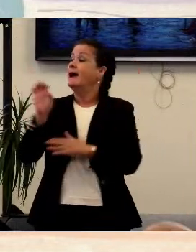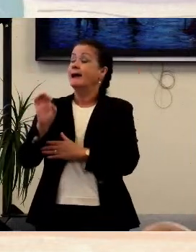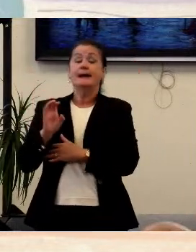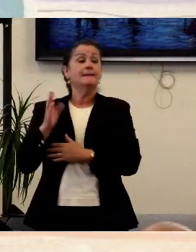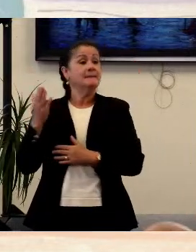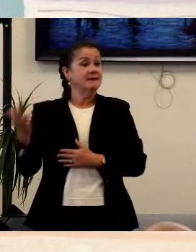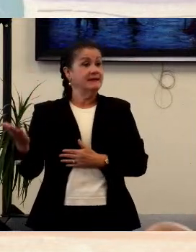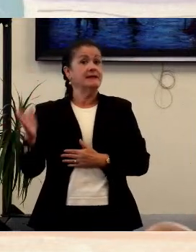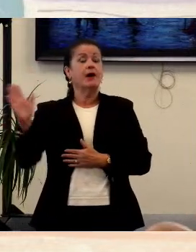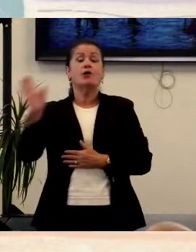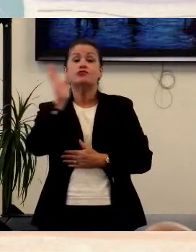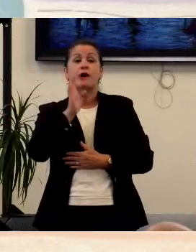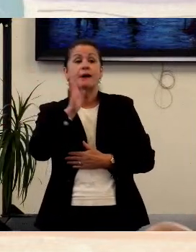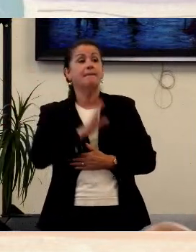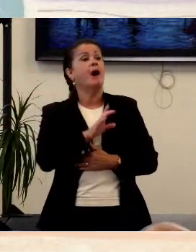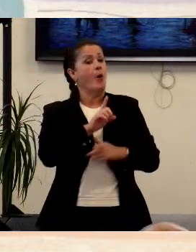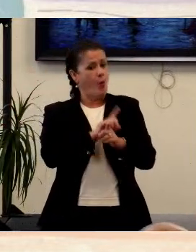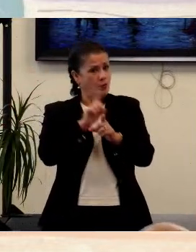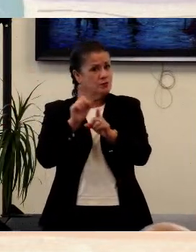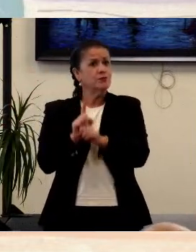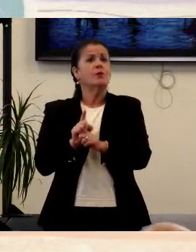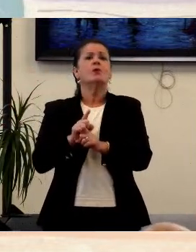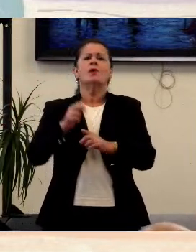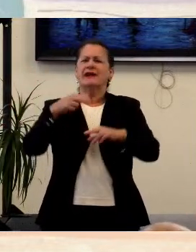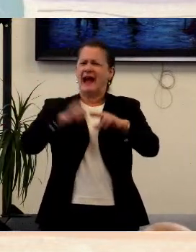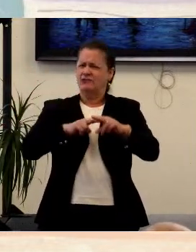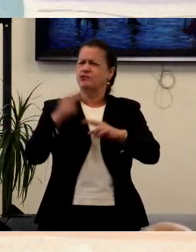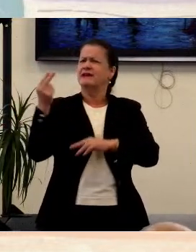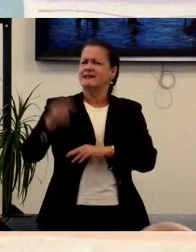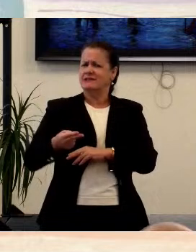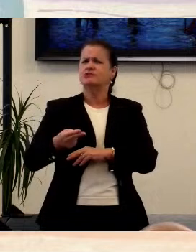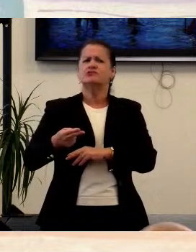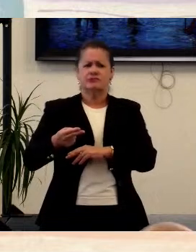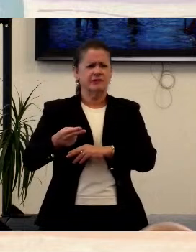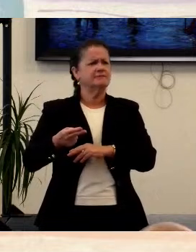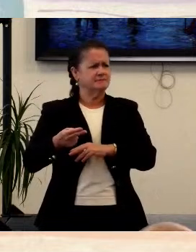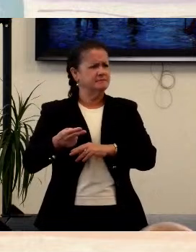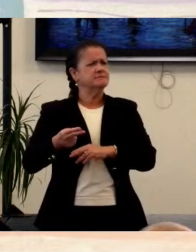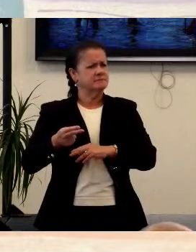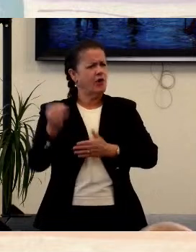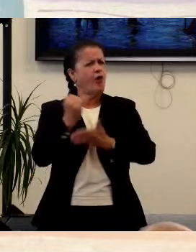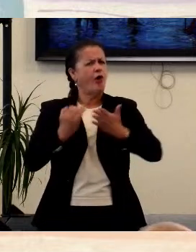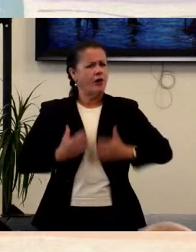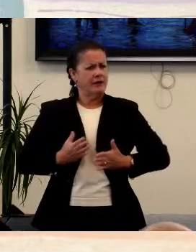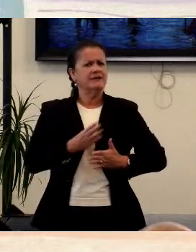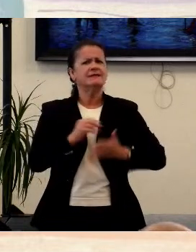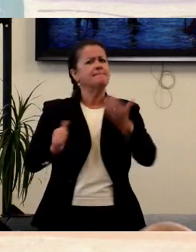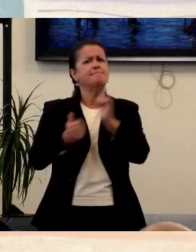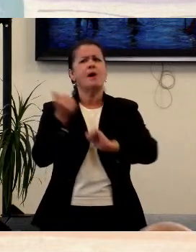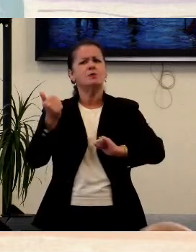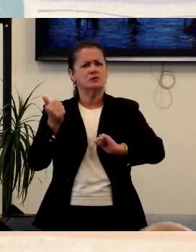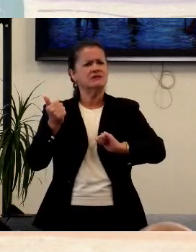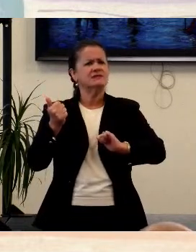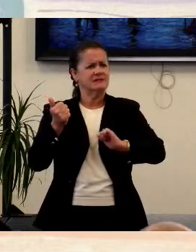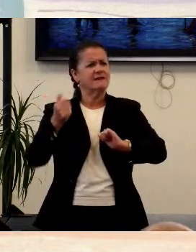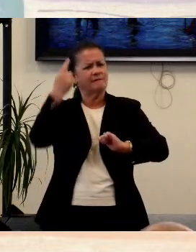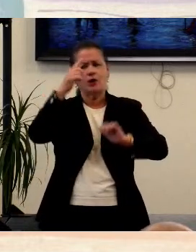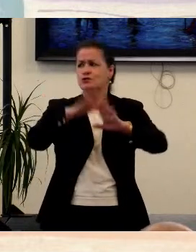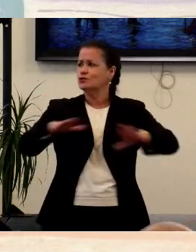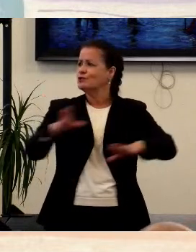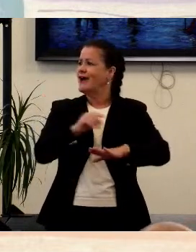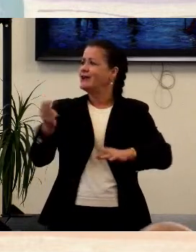grandmother was also a natural history artist, mostly of children's book, and you'll see Emily is wearing her pearls today. So we